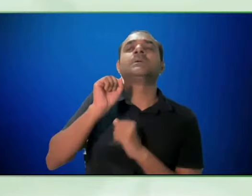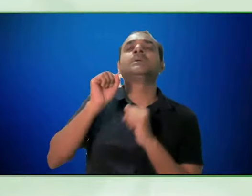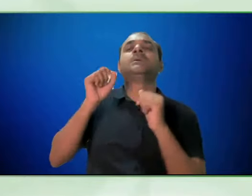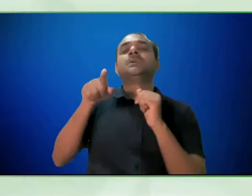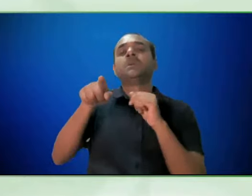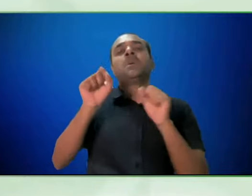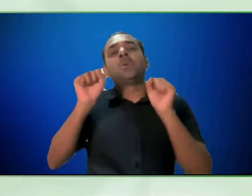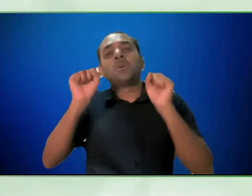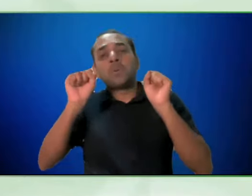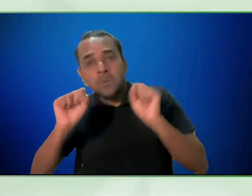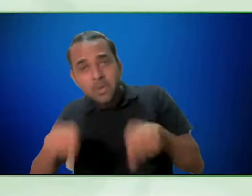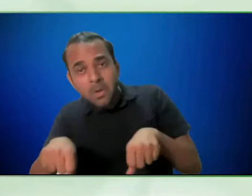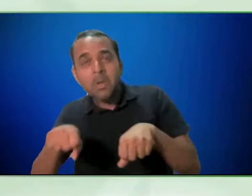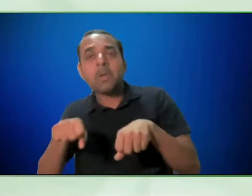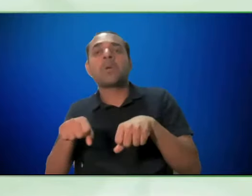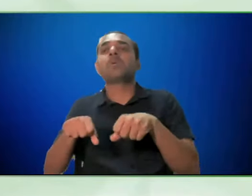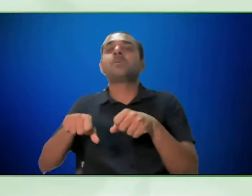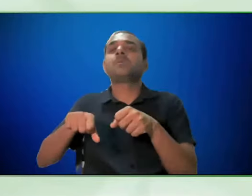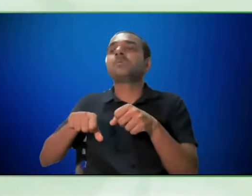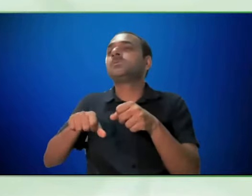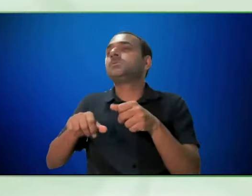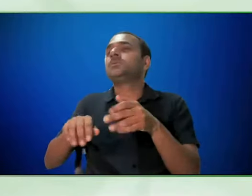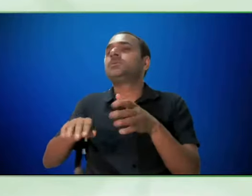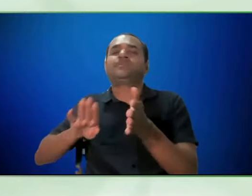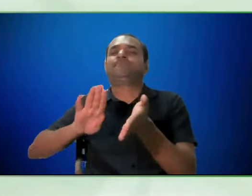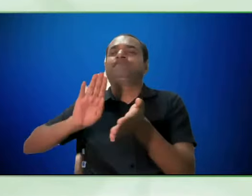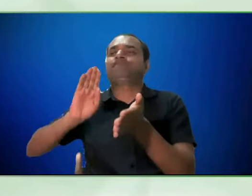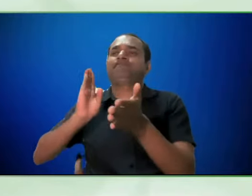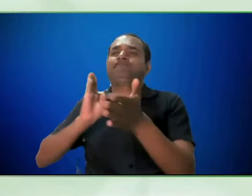has proposed different kinds of